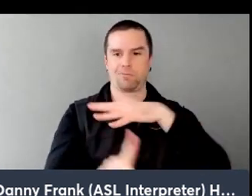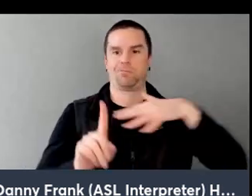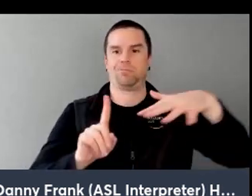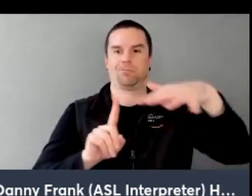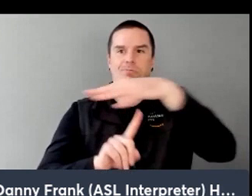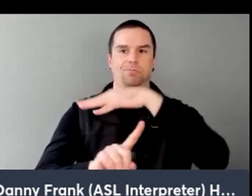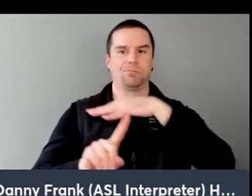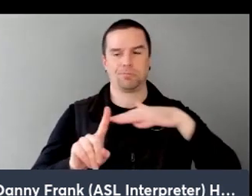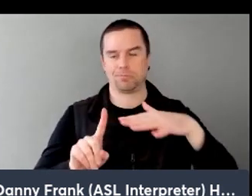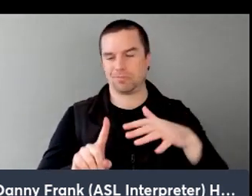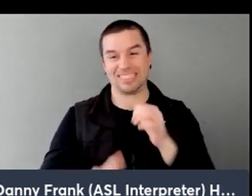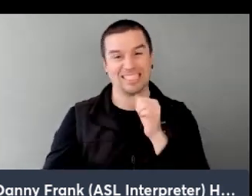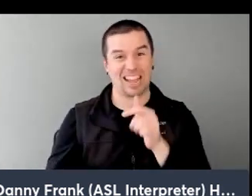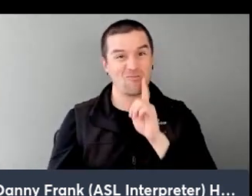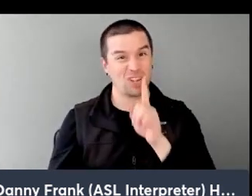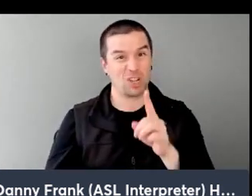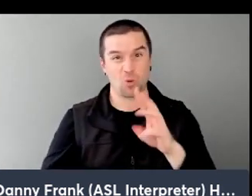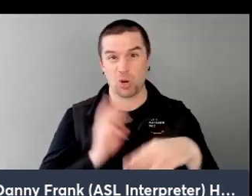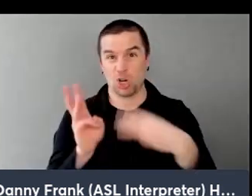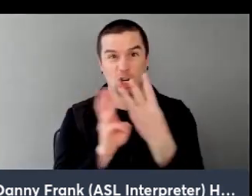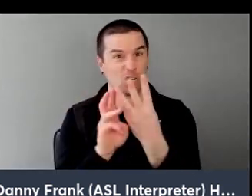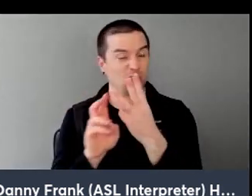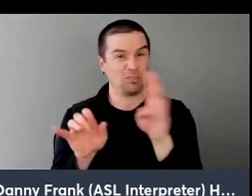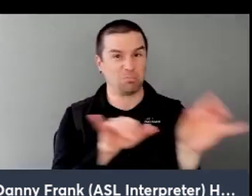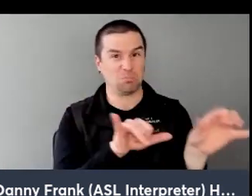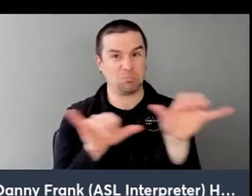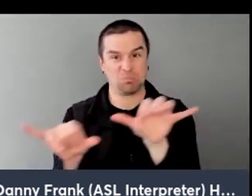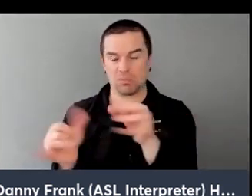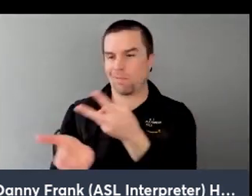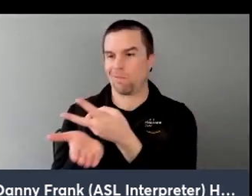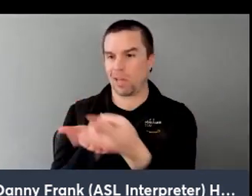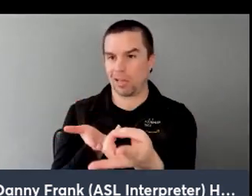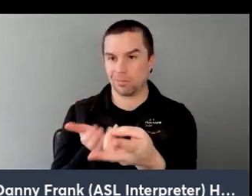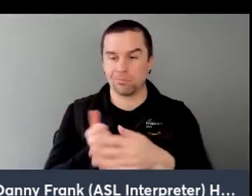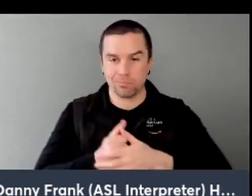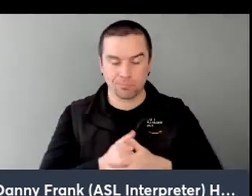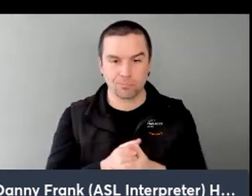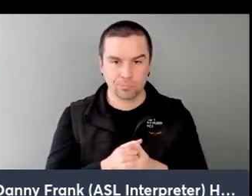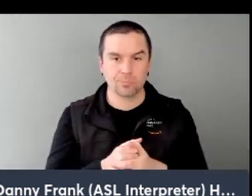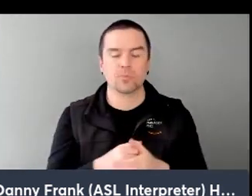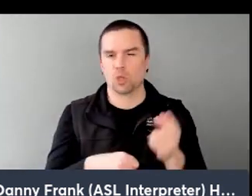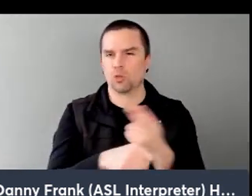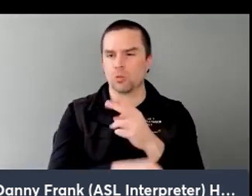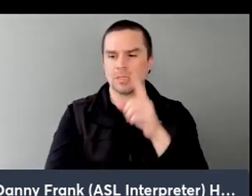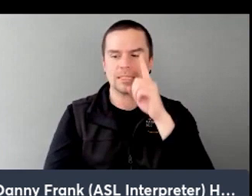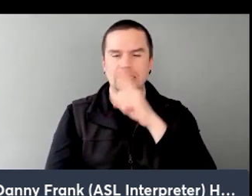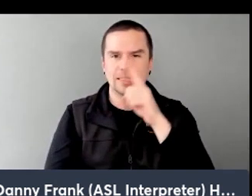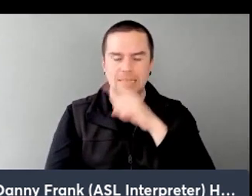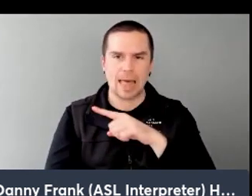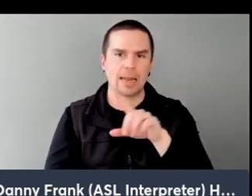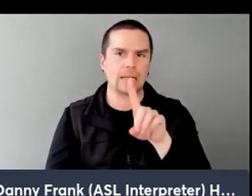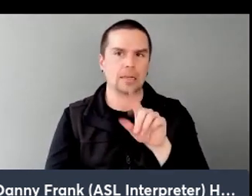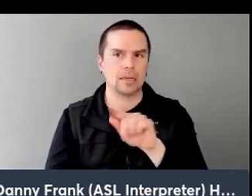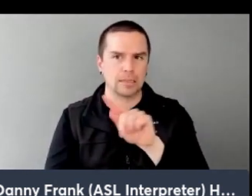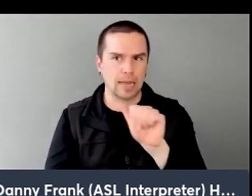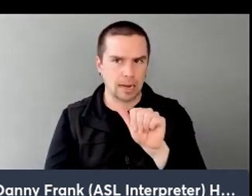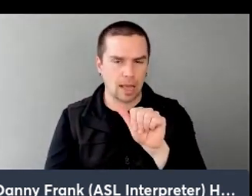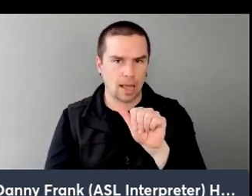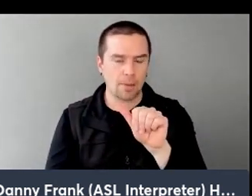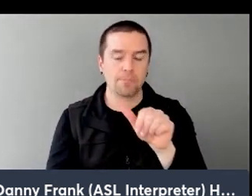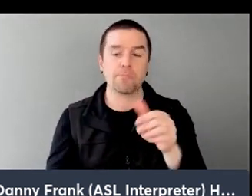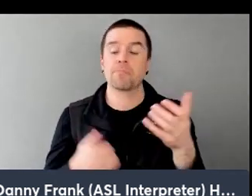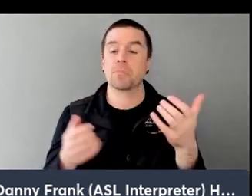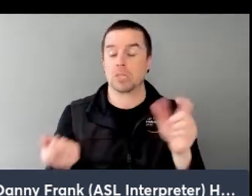got 30% average precision with synthetic data. Then we made it look like a